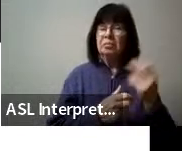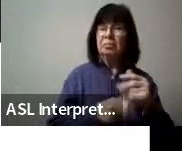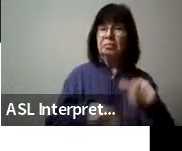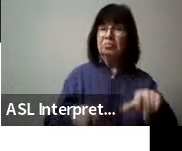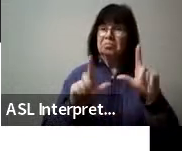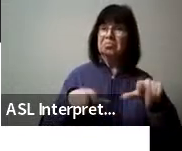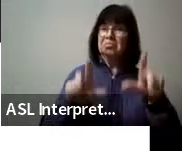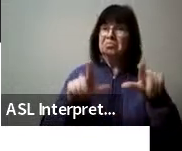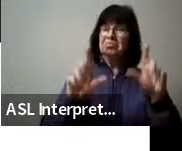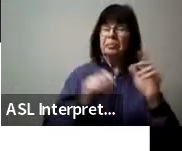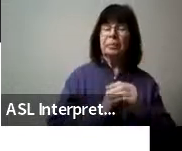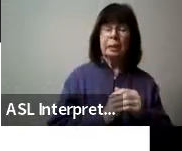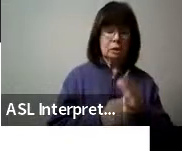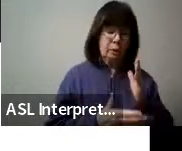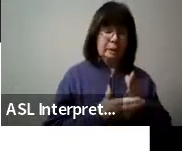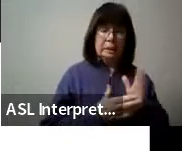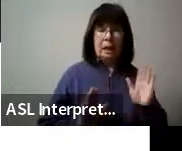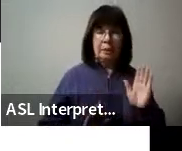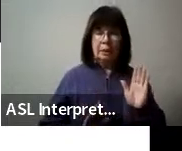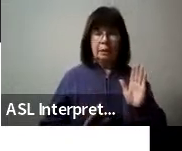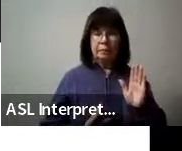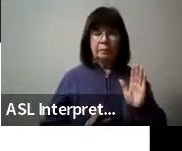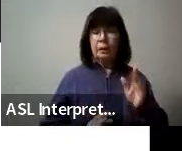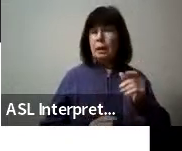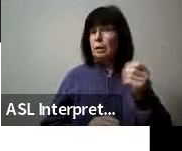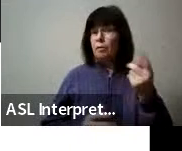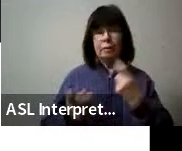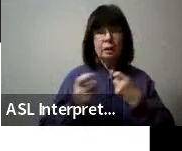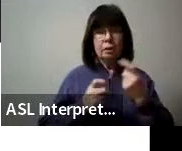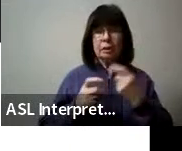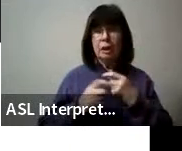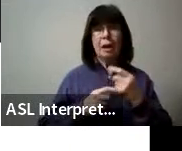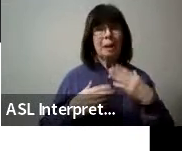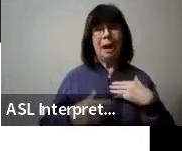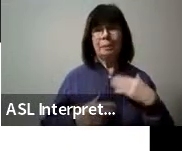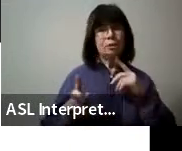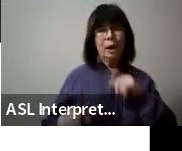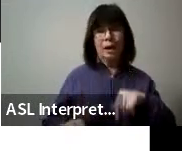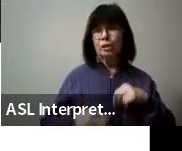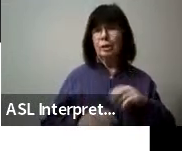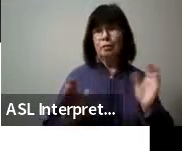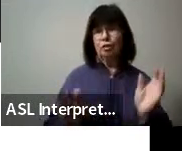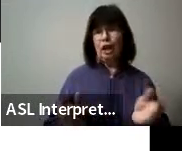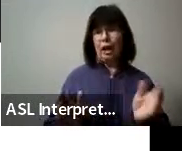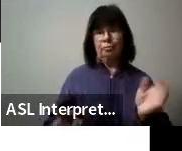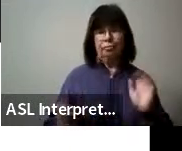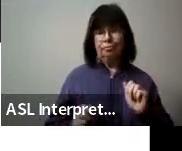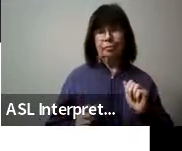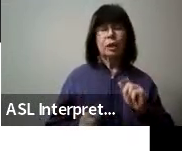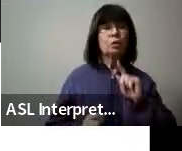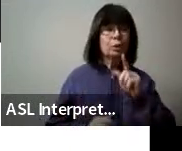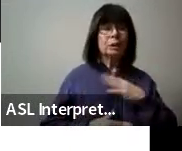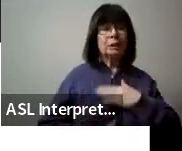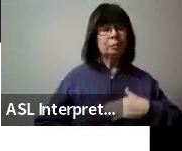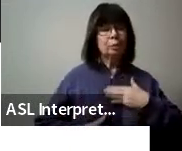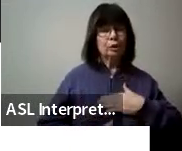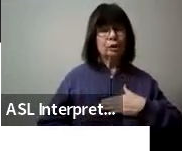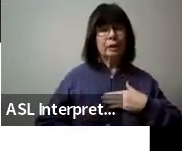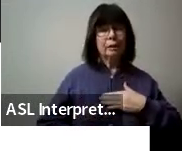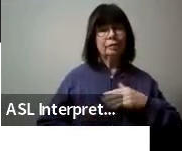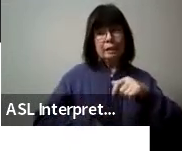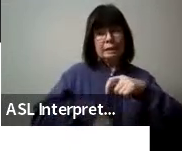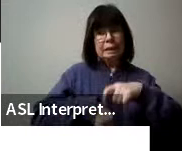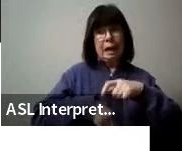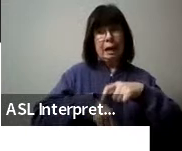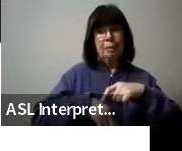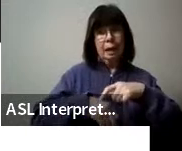questions about these, the campaign, I'm happy to take them in the chat. But I appreciate the time and opportunity to inform